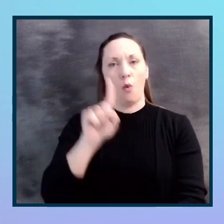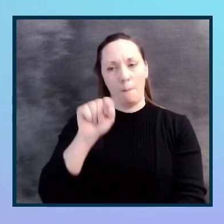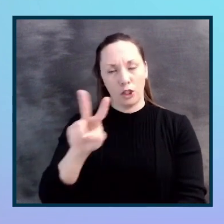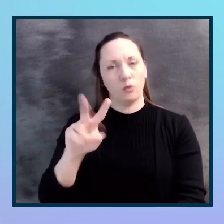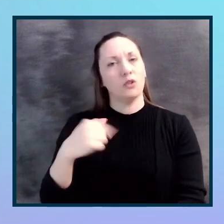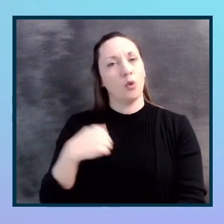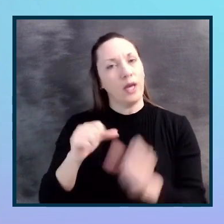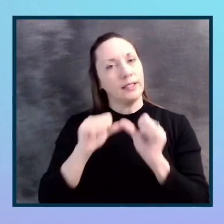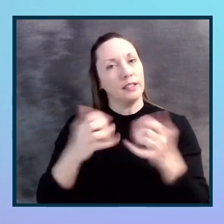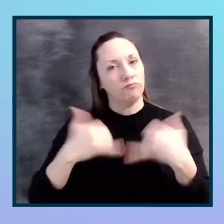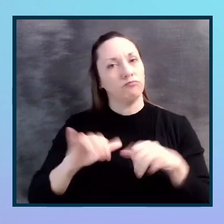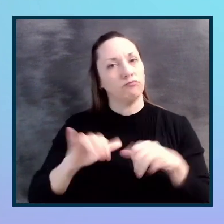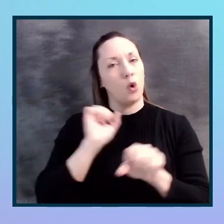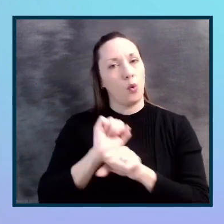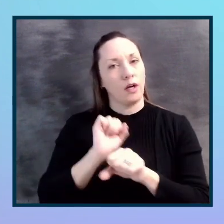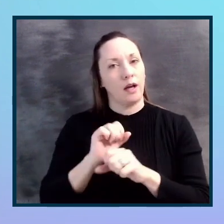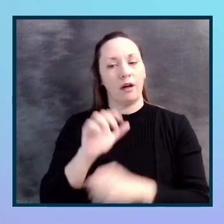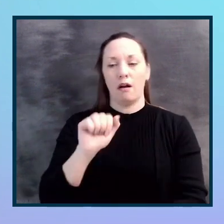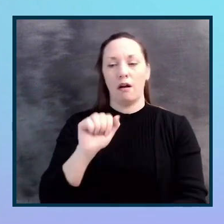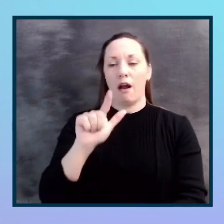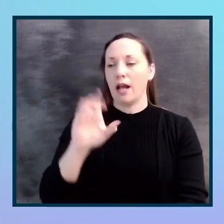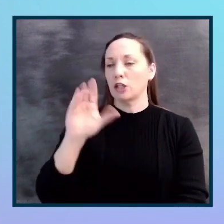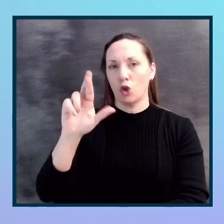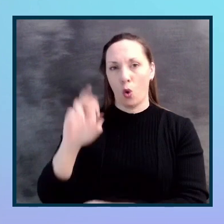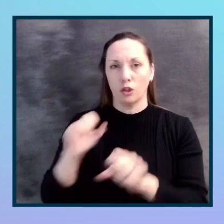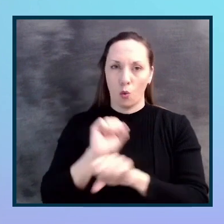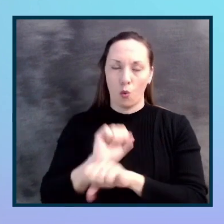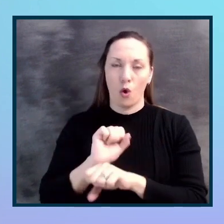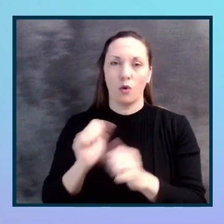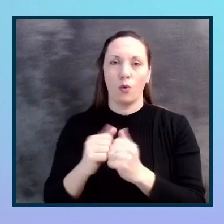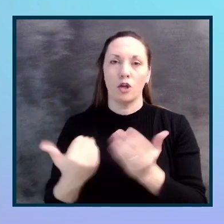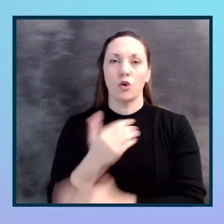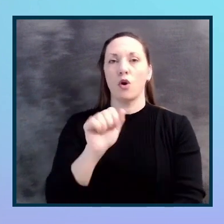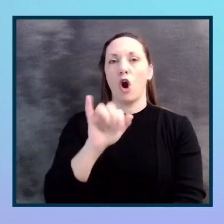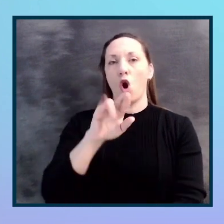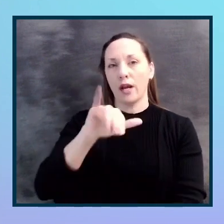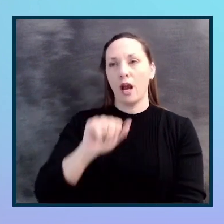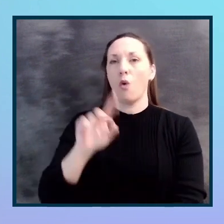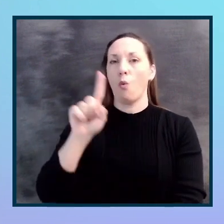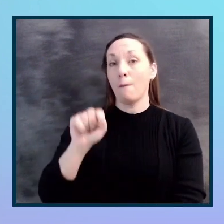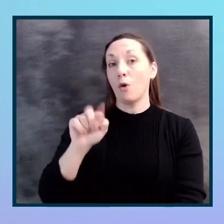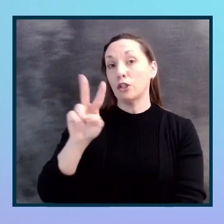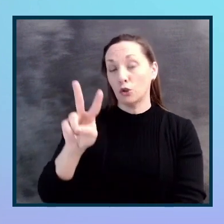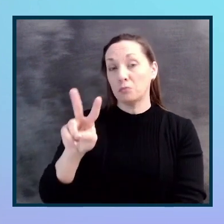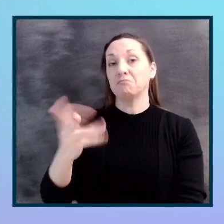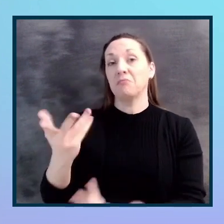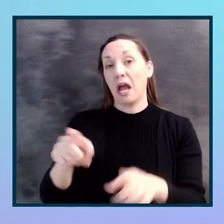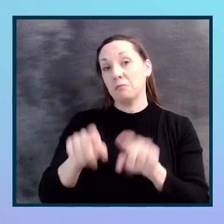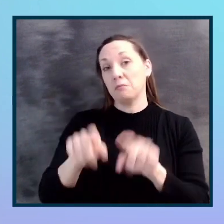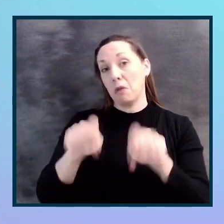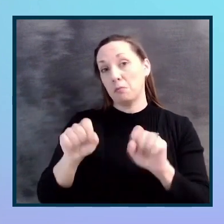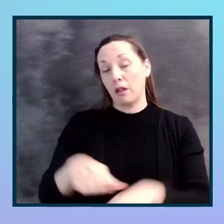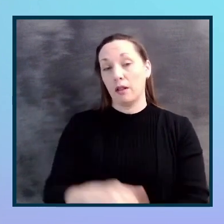improving our Axe core to work with the new ARIA 1.2 as possible. Great.